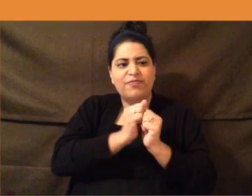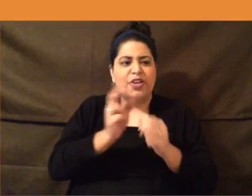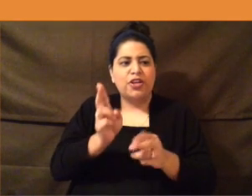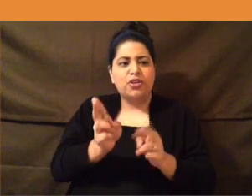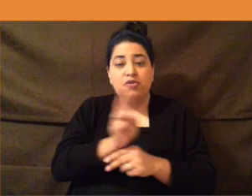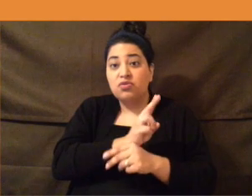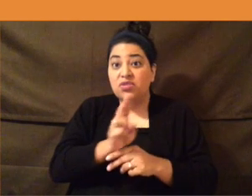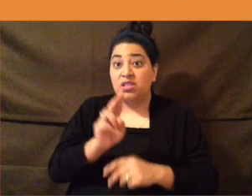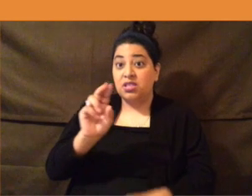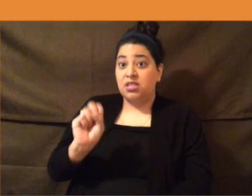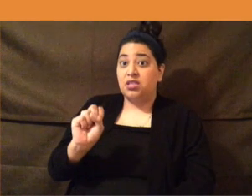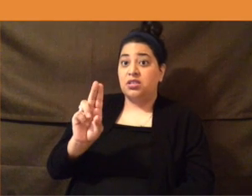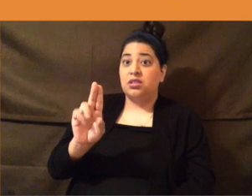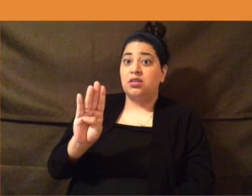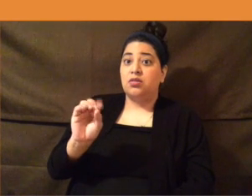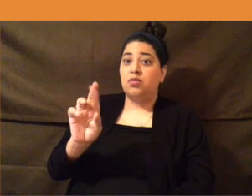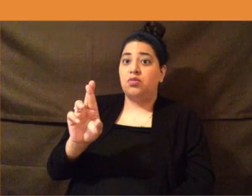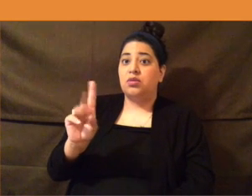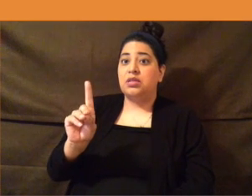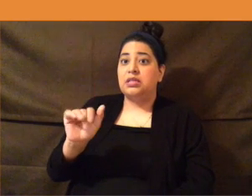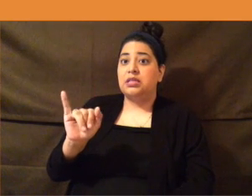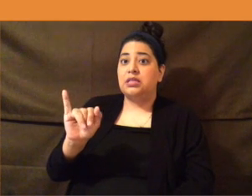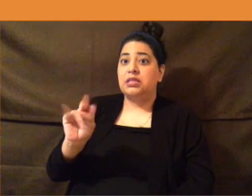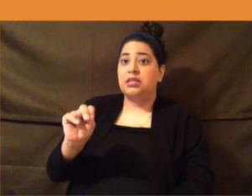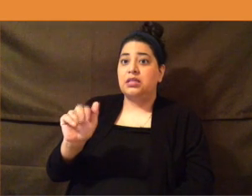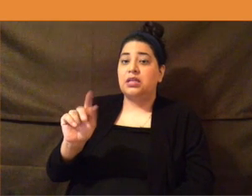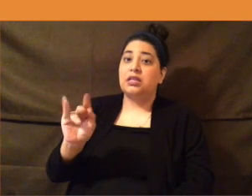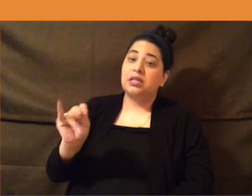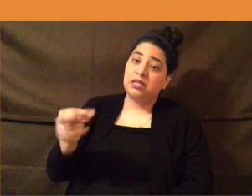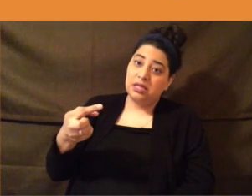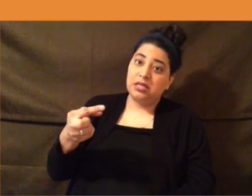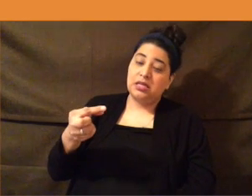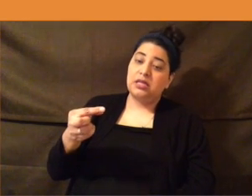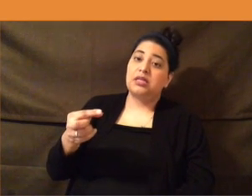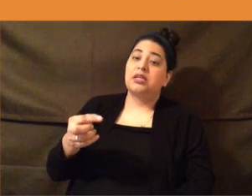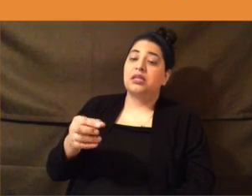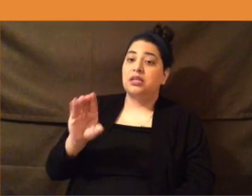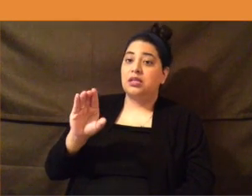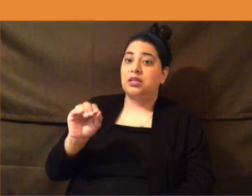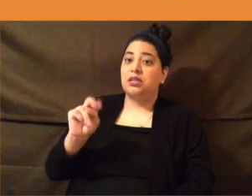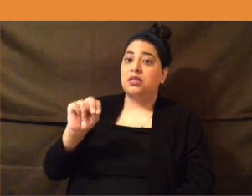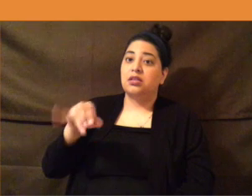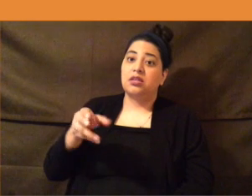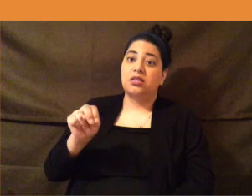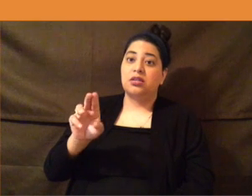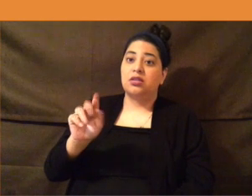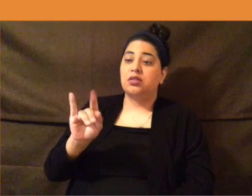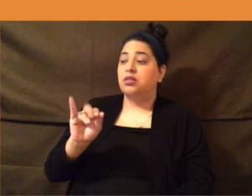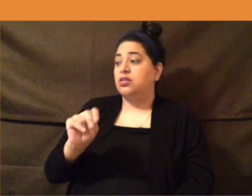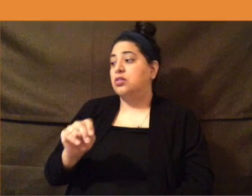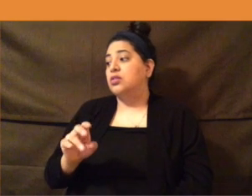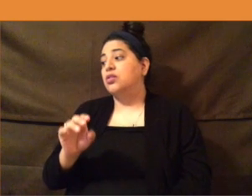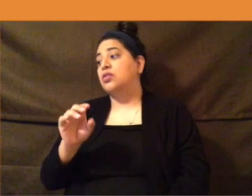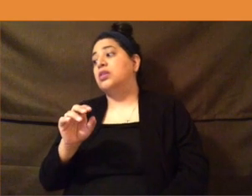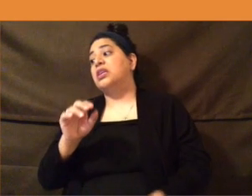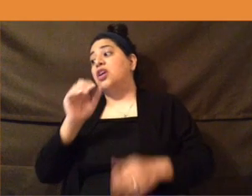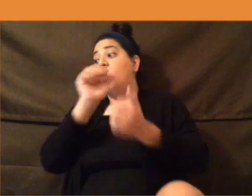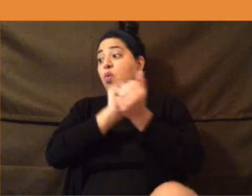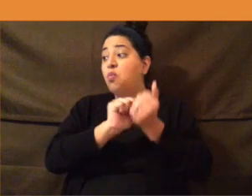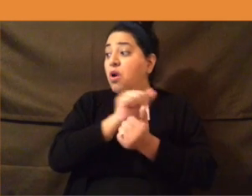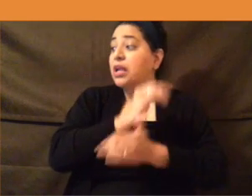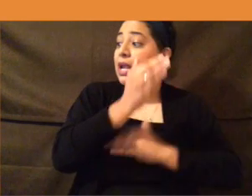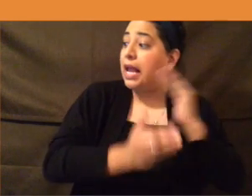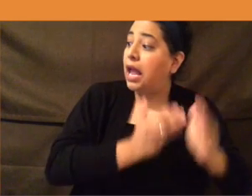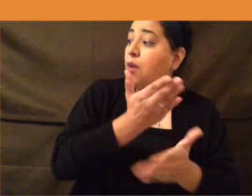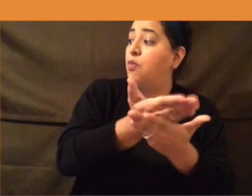a subordinating conjunction. So I could say, wash your hands before you start making cookies. Or I could say, before you start